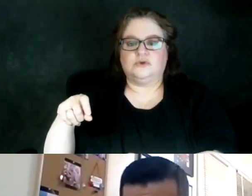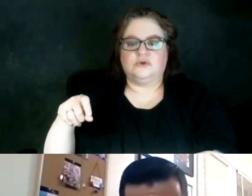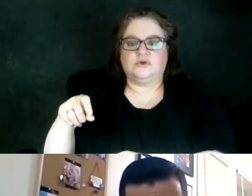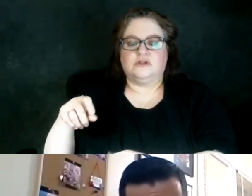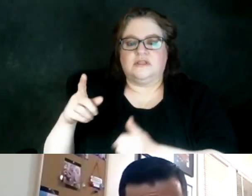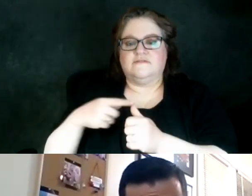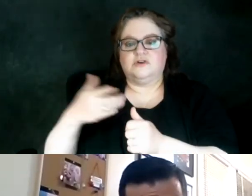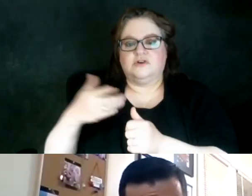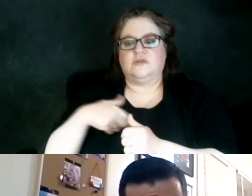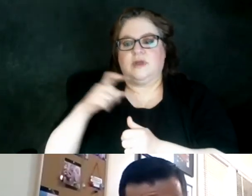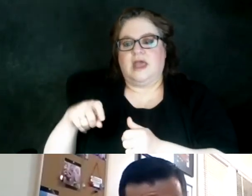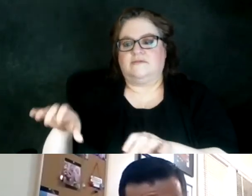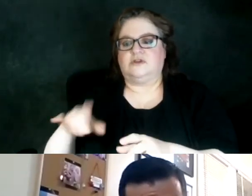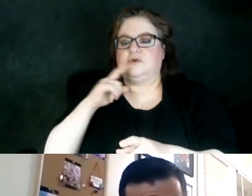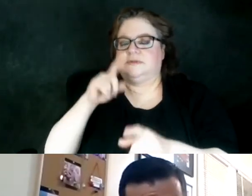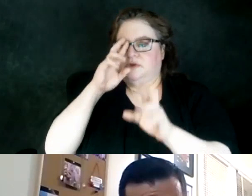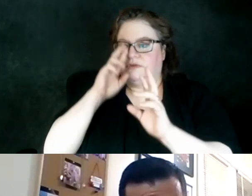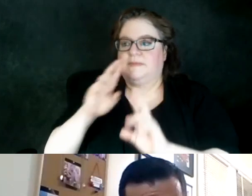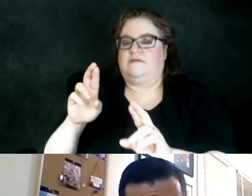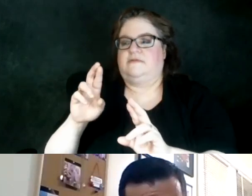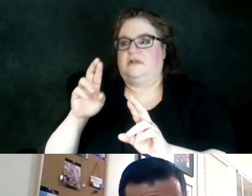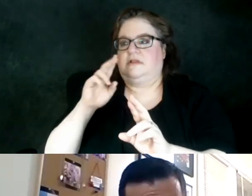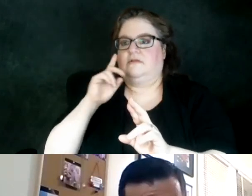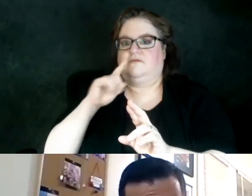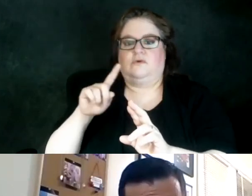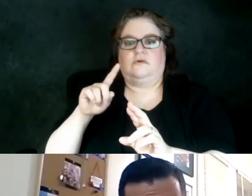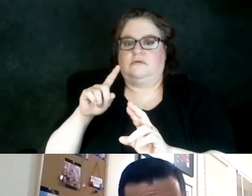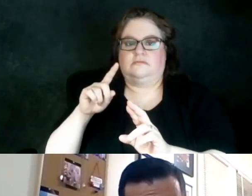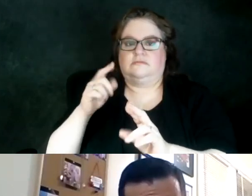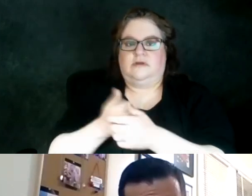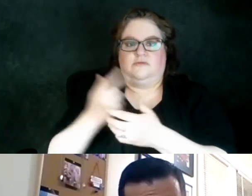thing that we have to do is be respectful with everyone.